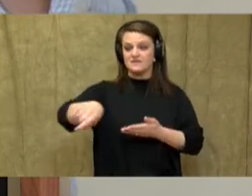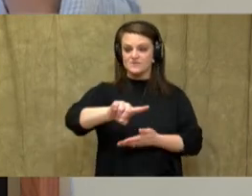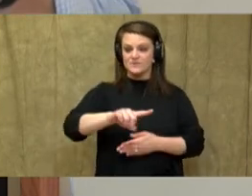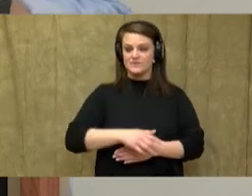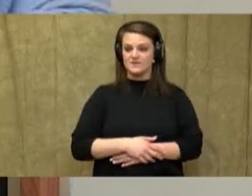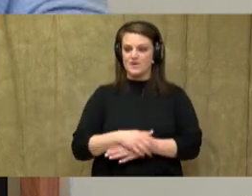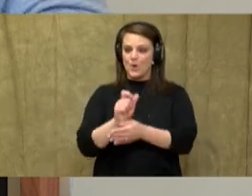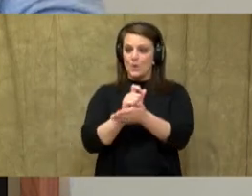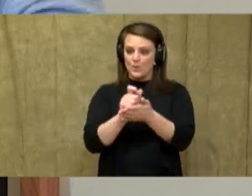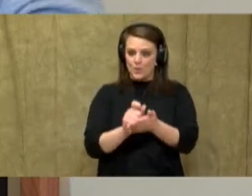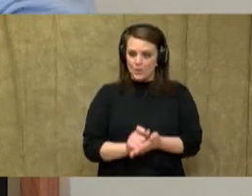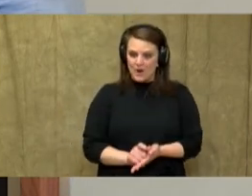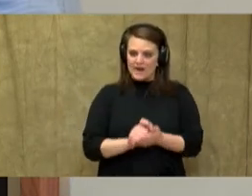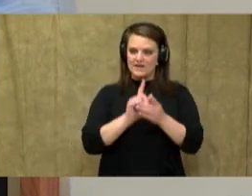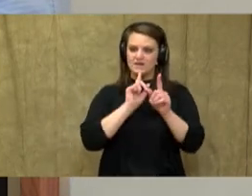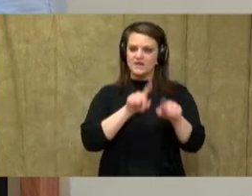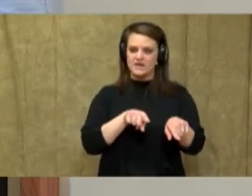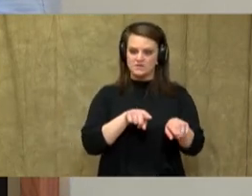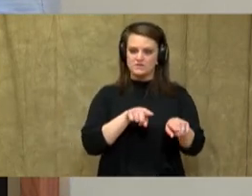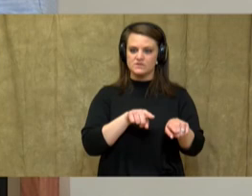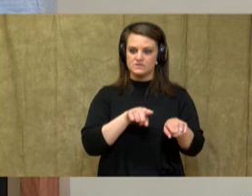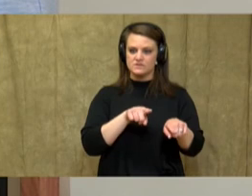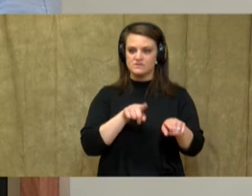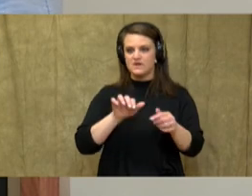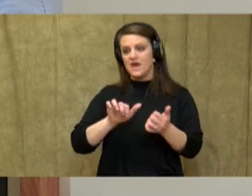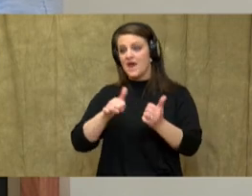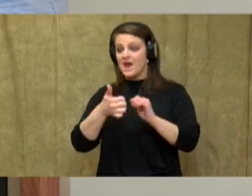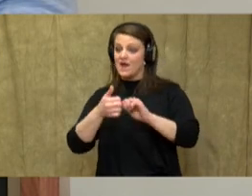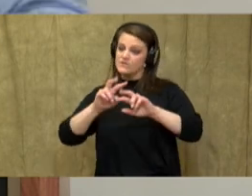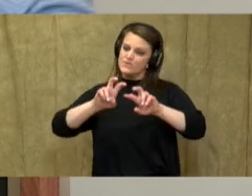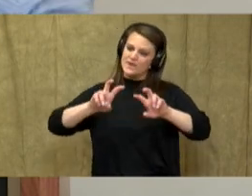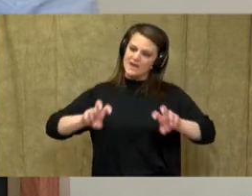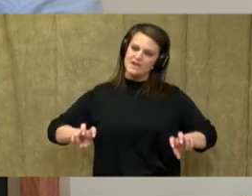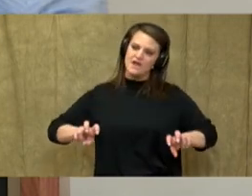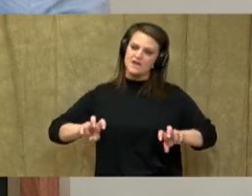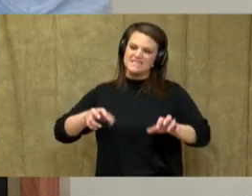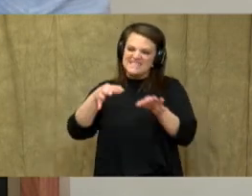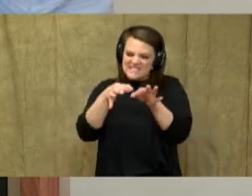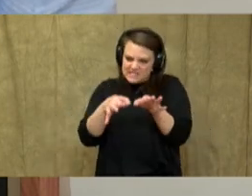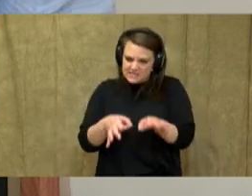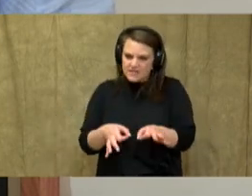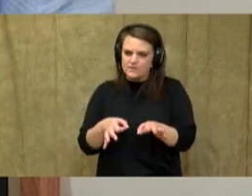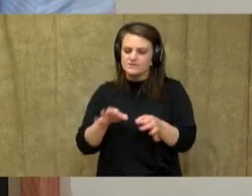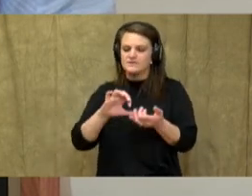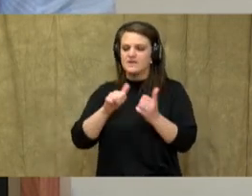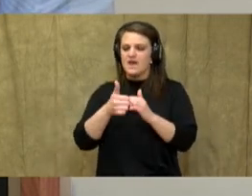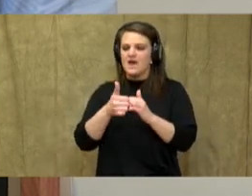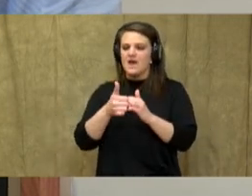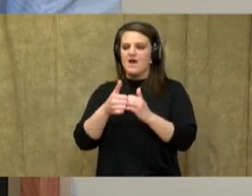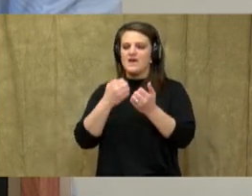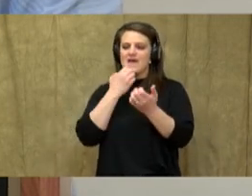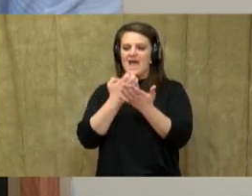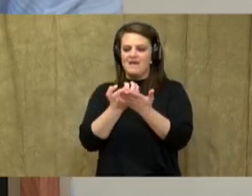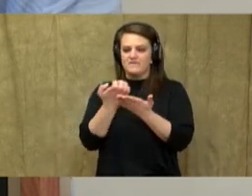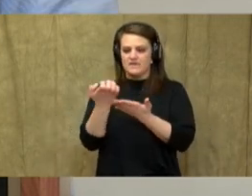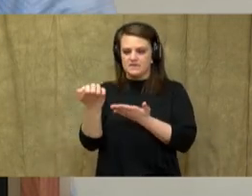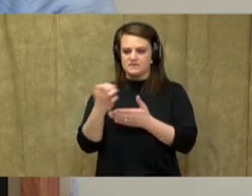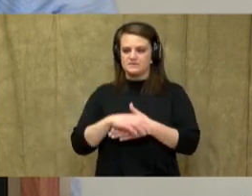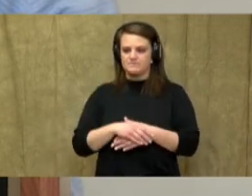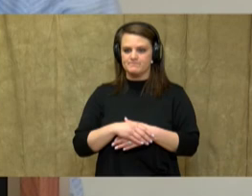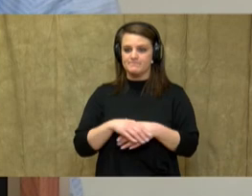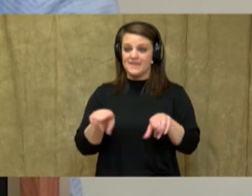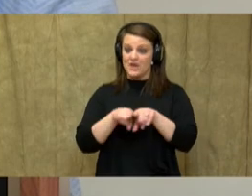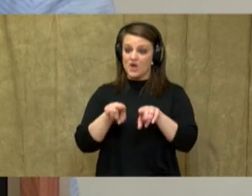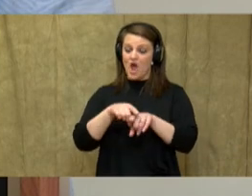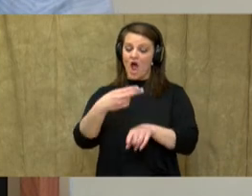about writing answers, how to analyze details and text evidence. And we're going to